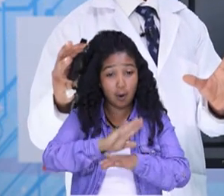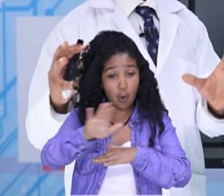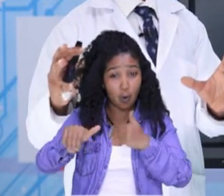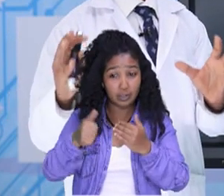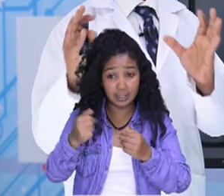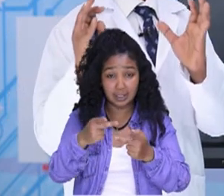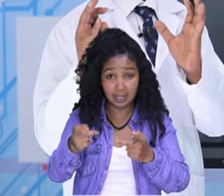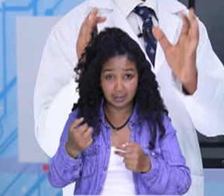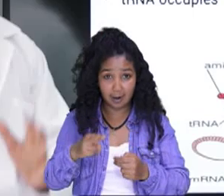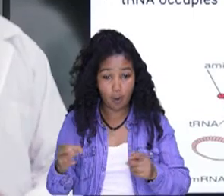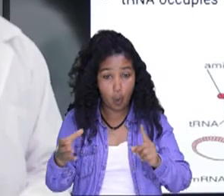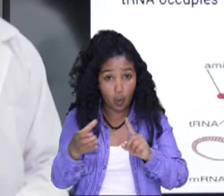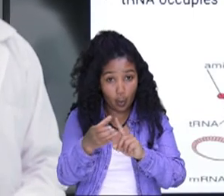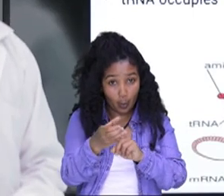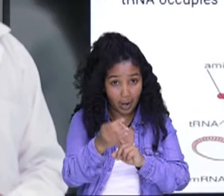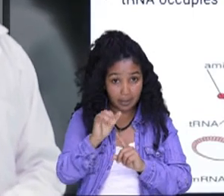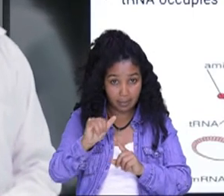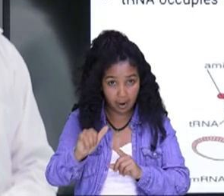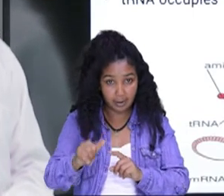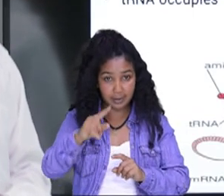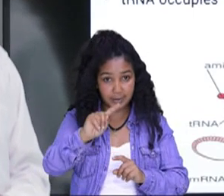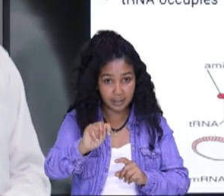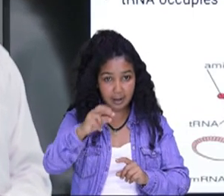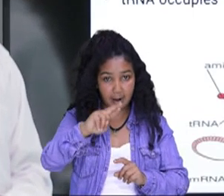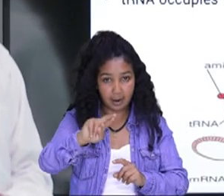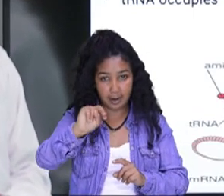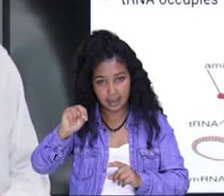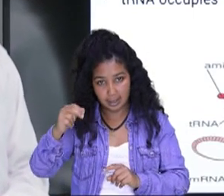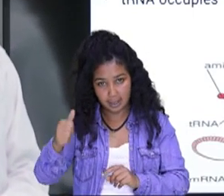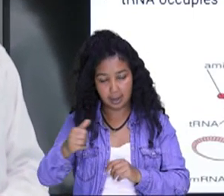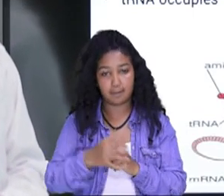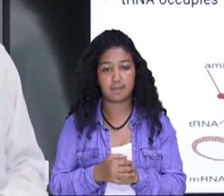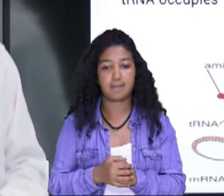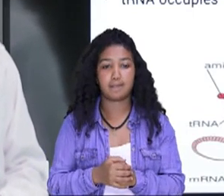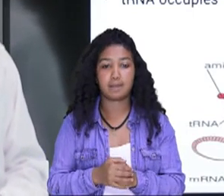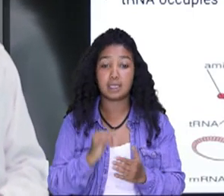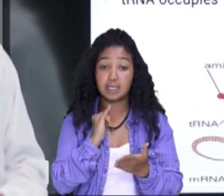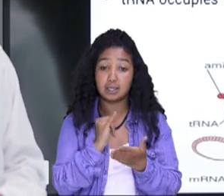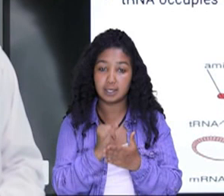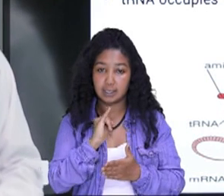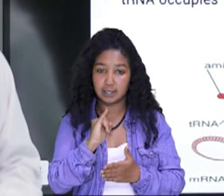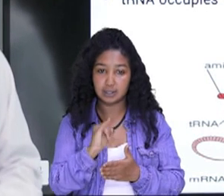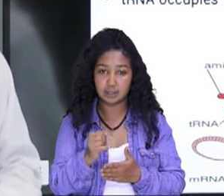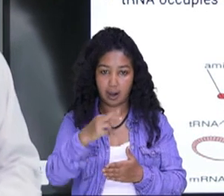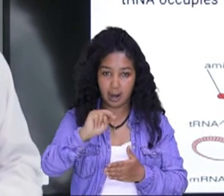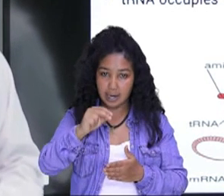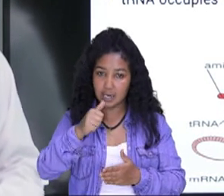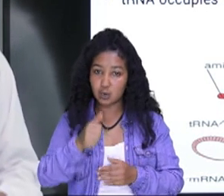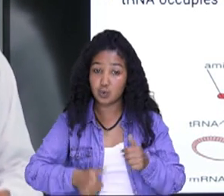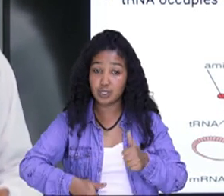whole 3 sites, are occupied by tRNA. tRNA, it is an